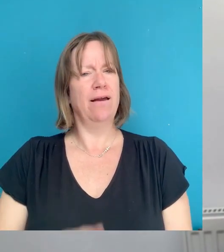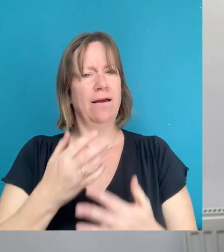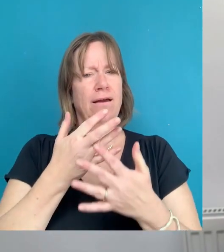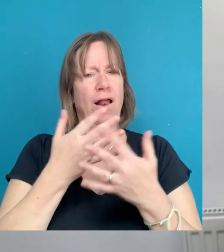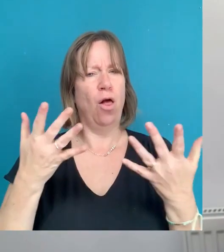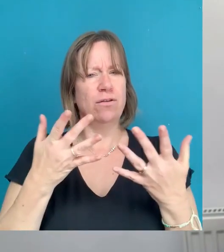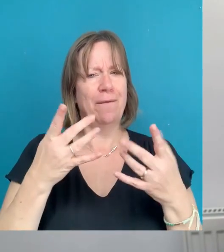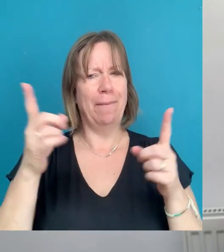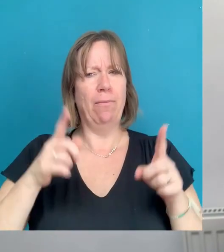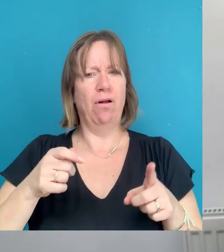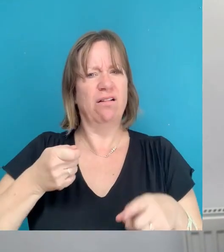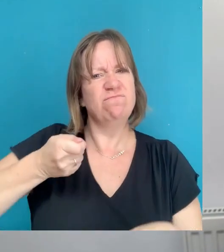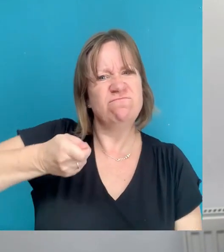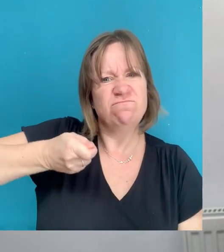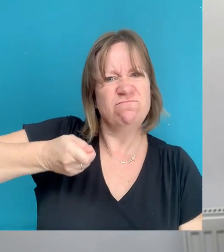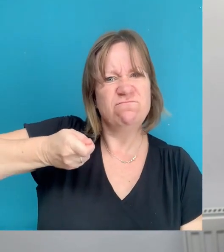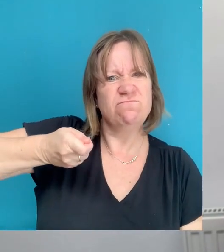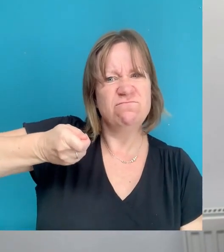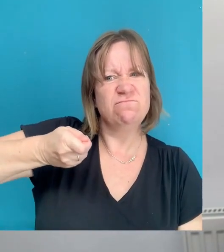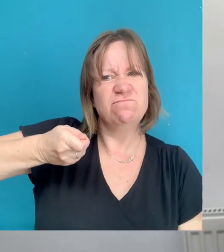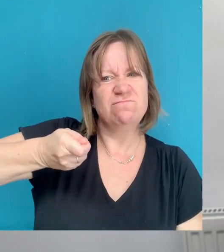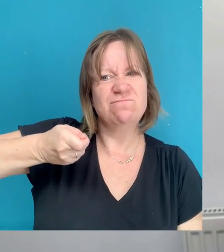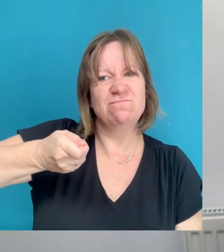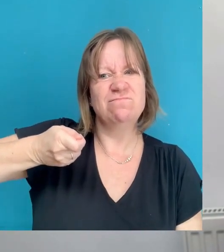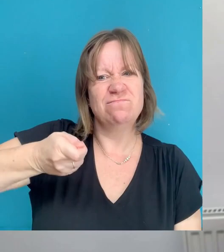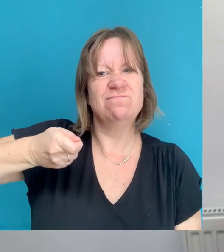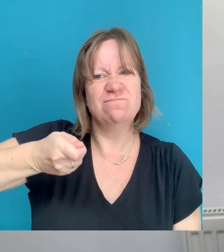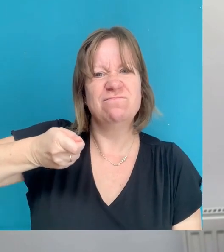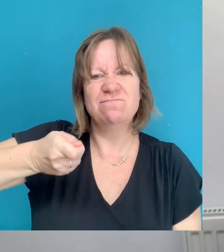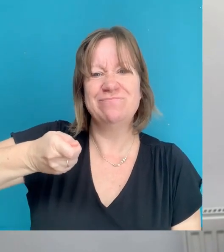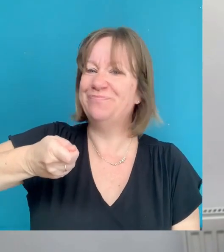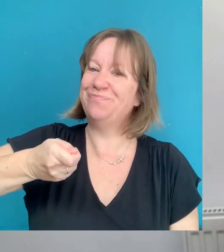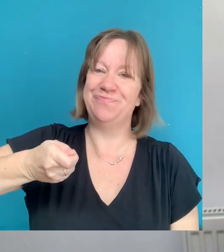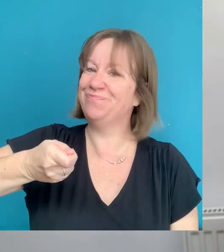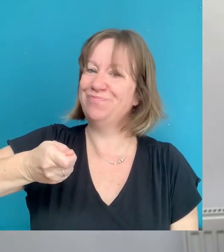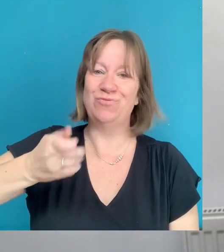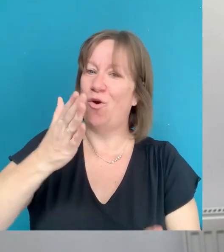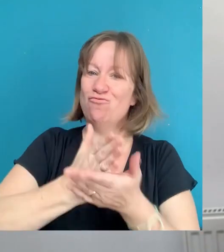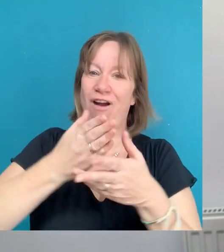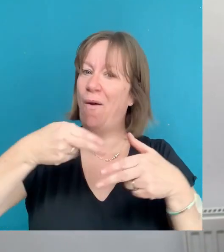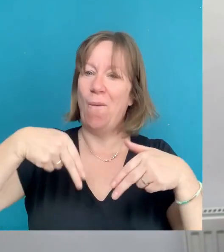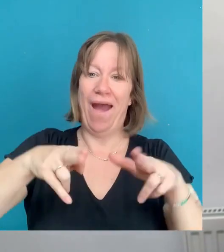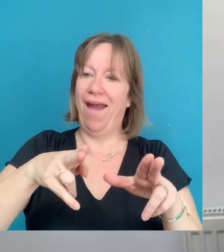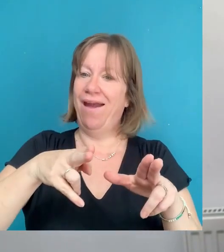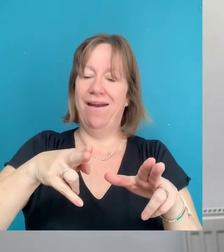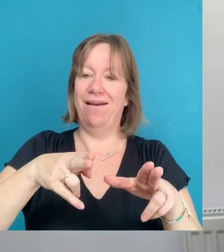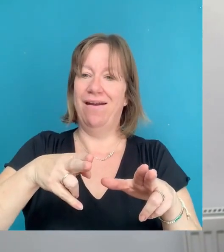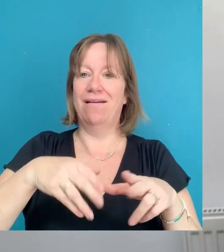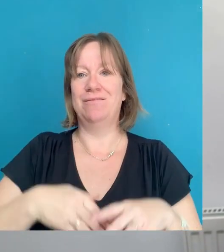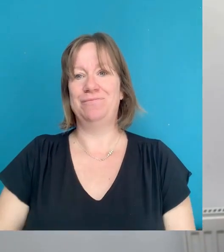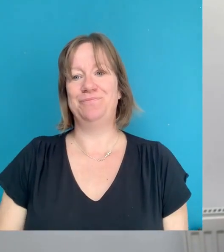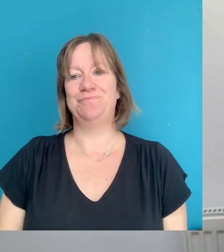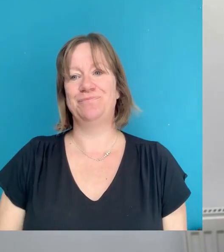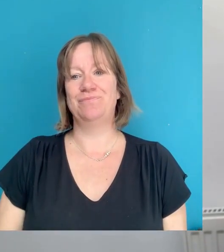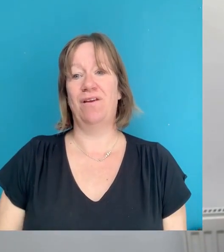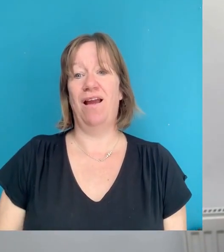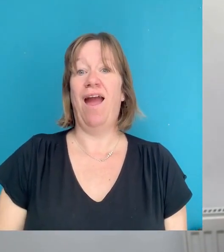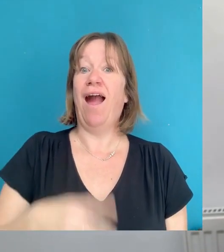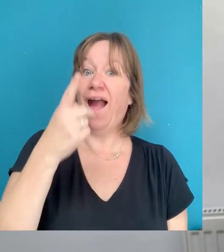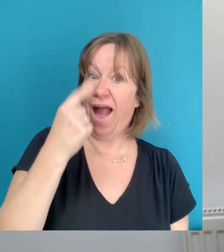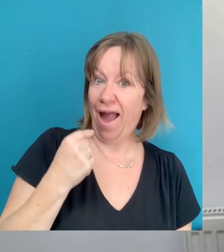Now, lots of people like to just go back and forth like this. That's not the way you roll ink